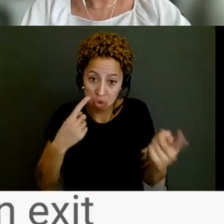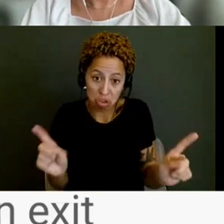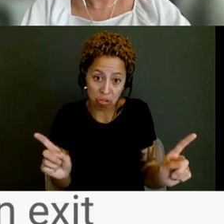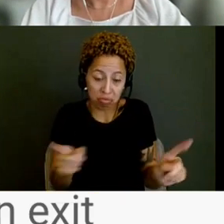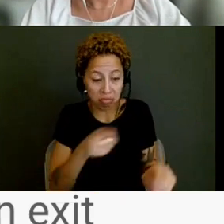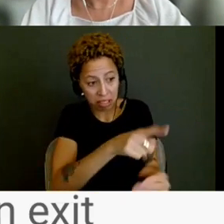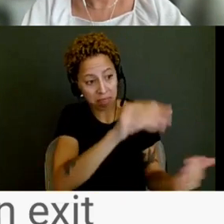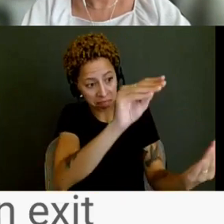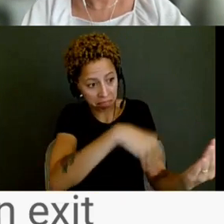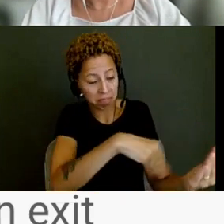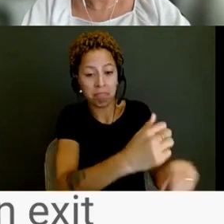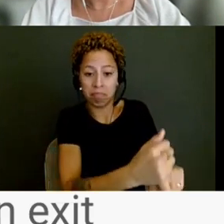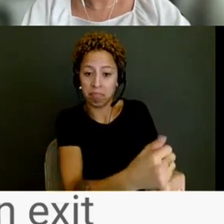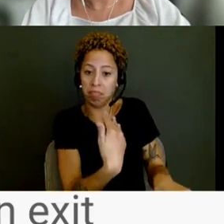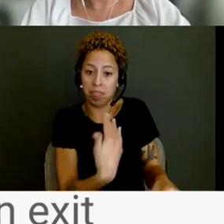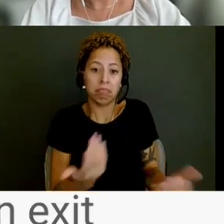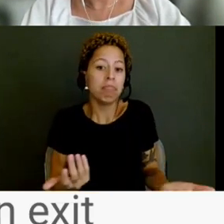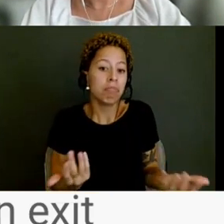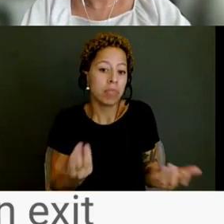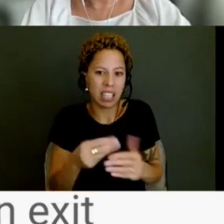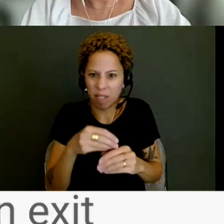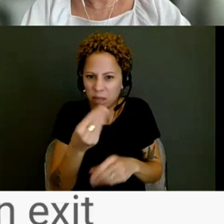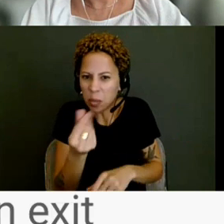form done in 3 minutes.